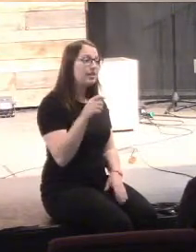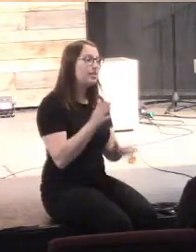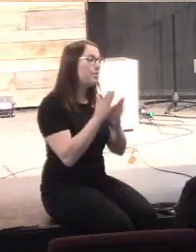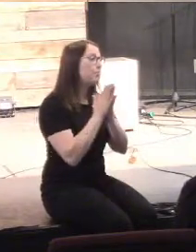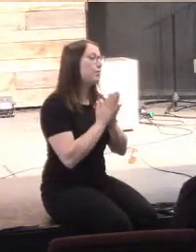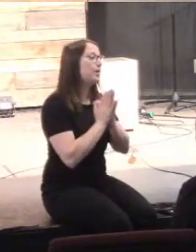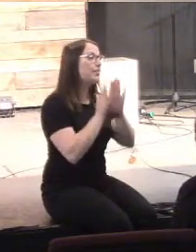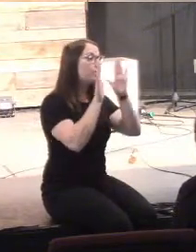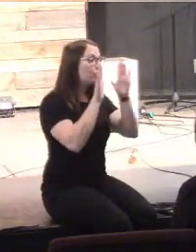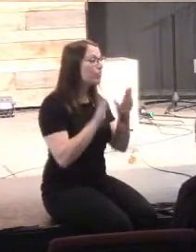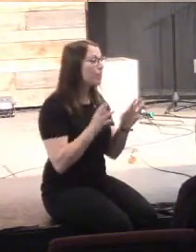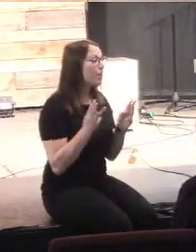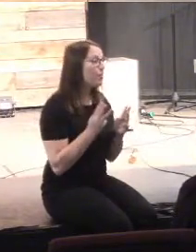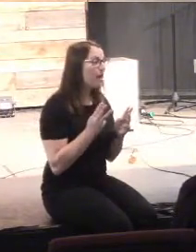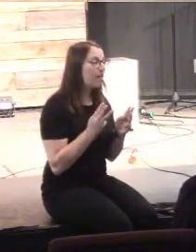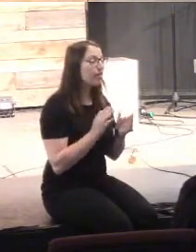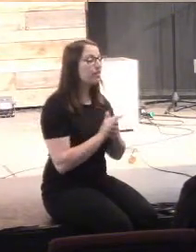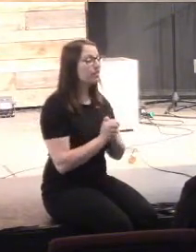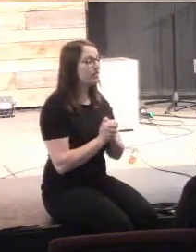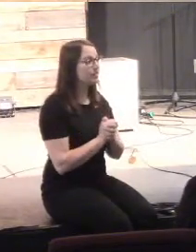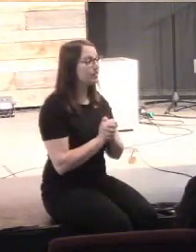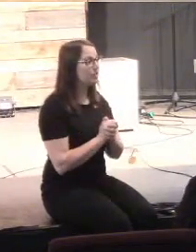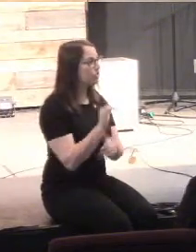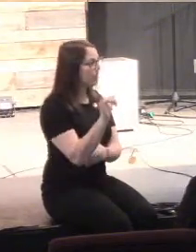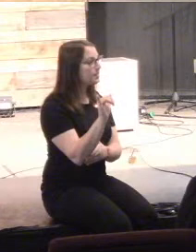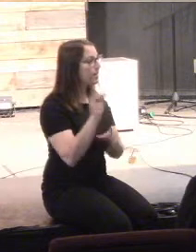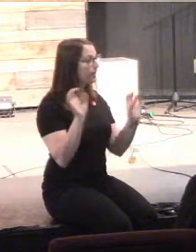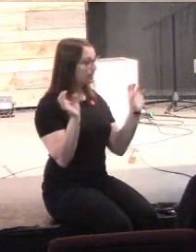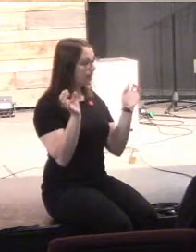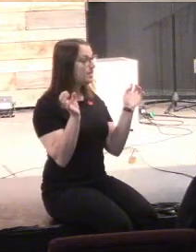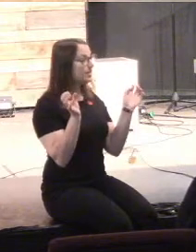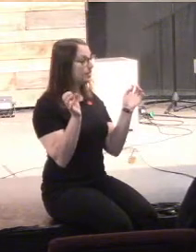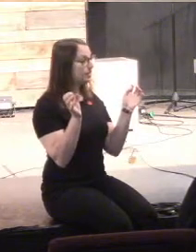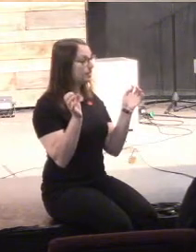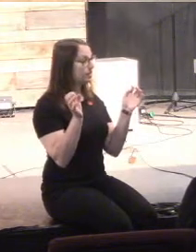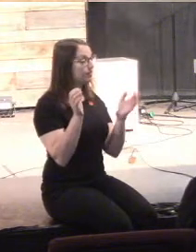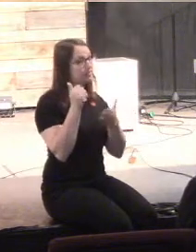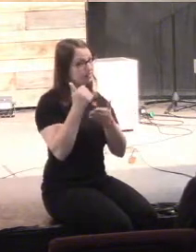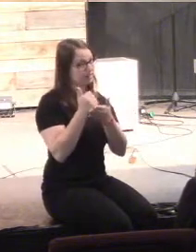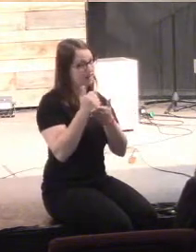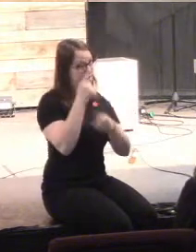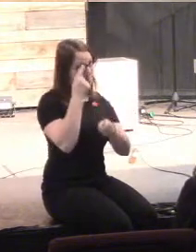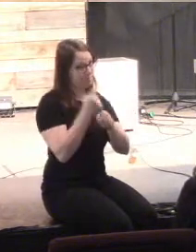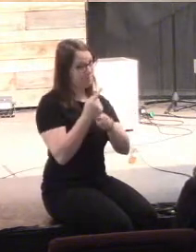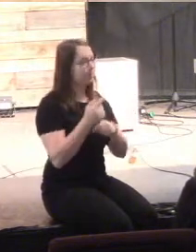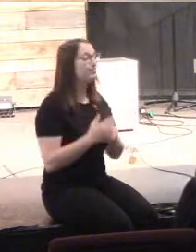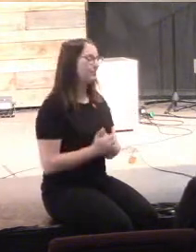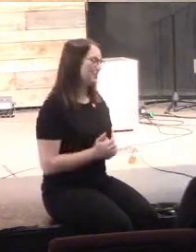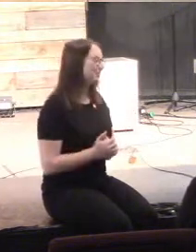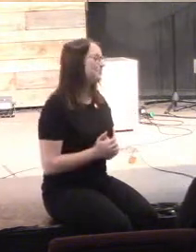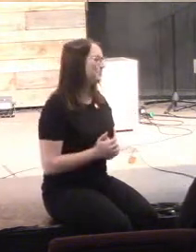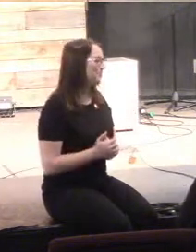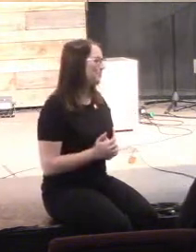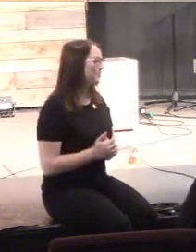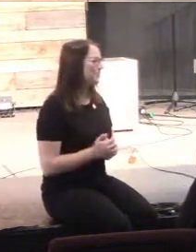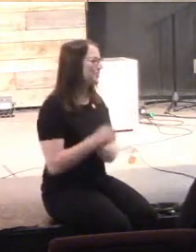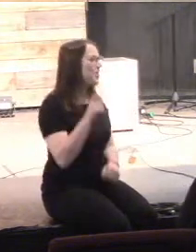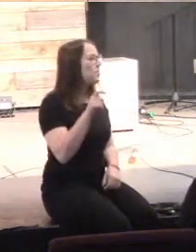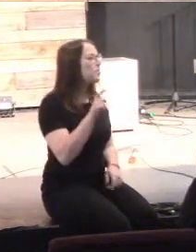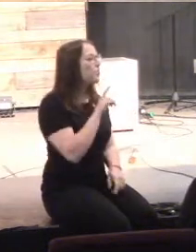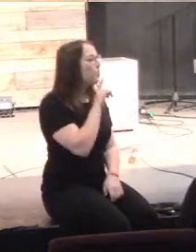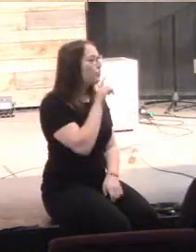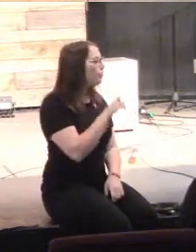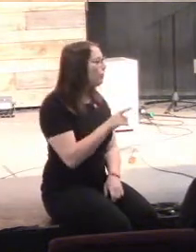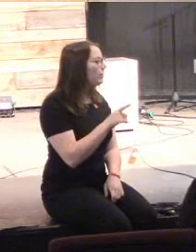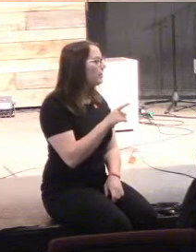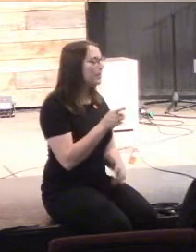for great weather, just like we did for our Easter. Amen, bro. We need to really make this a time